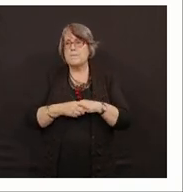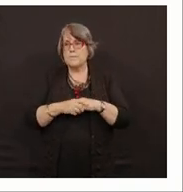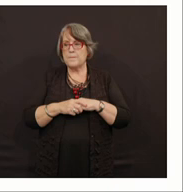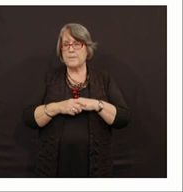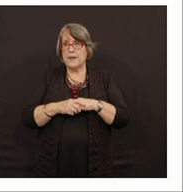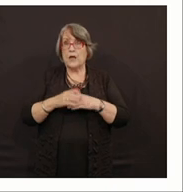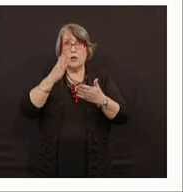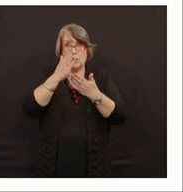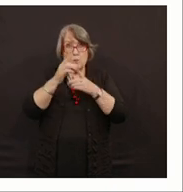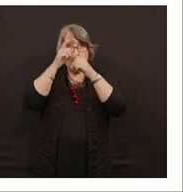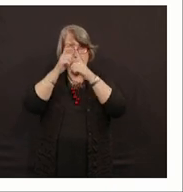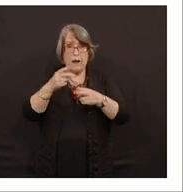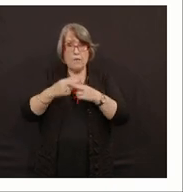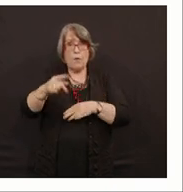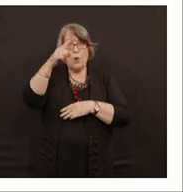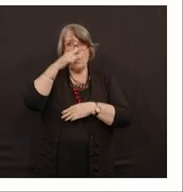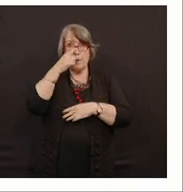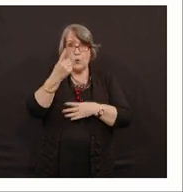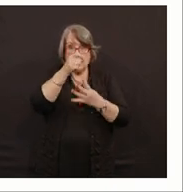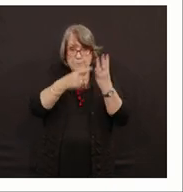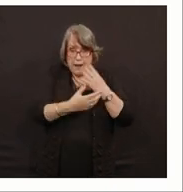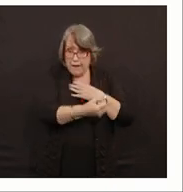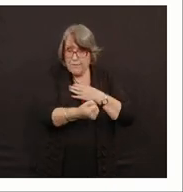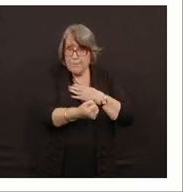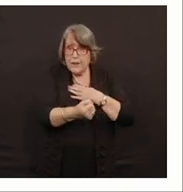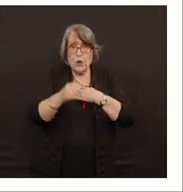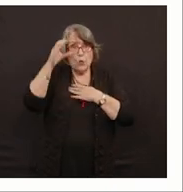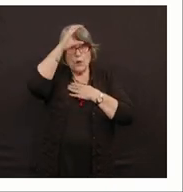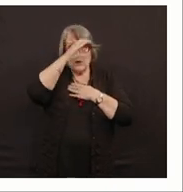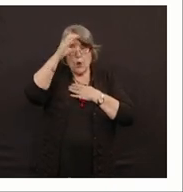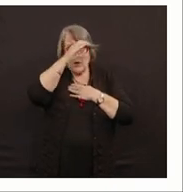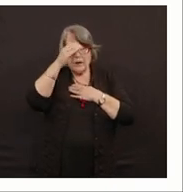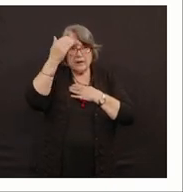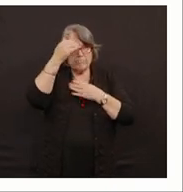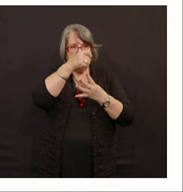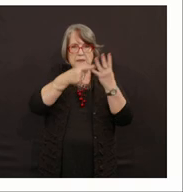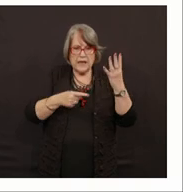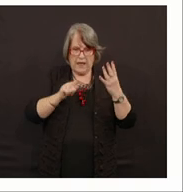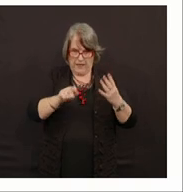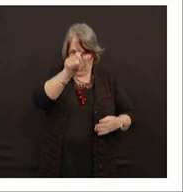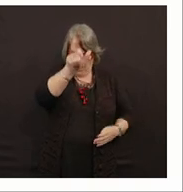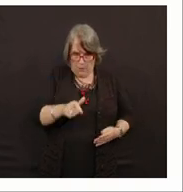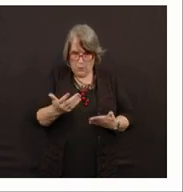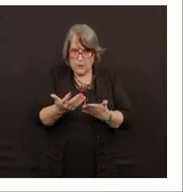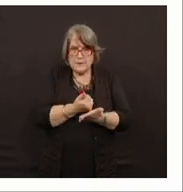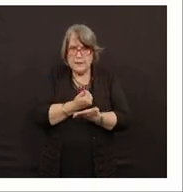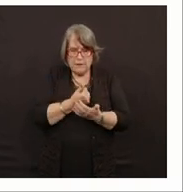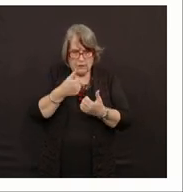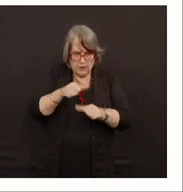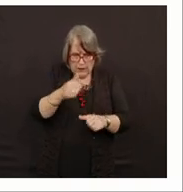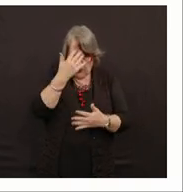And it's really hard for people with disability, especially people with cognitive disability, to put some of their personal safety strategies into